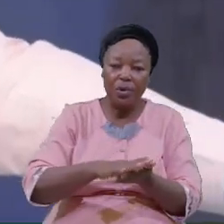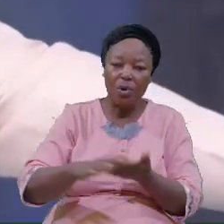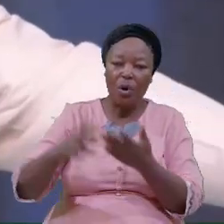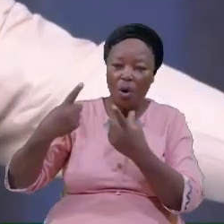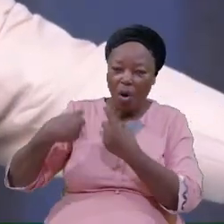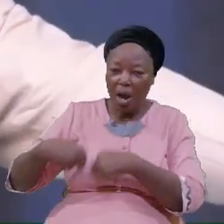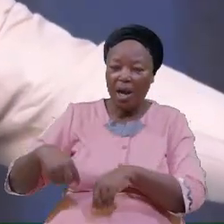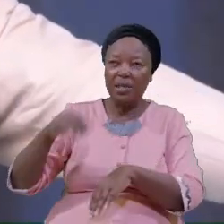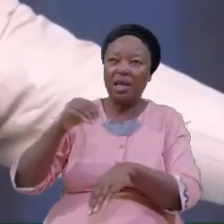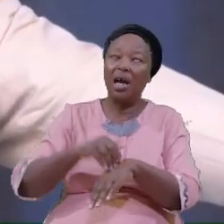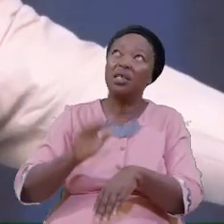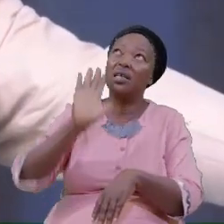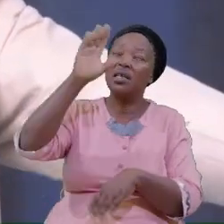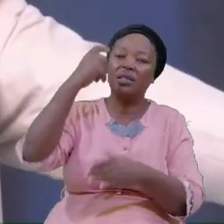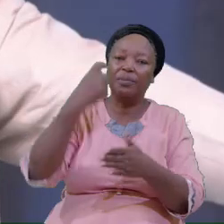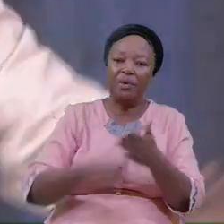price.